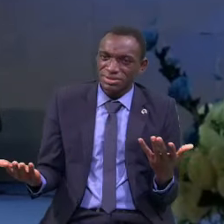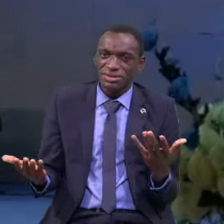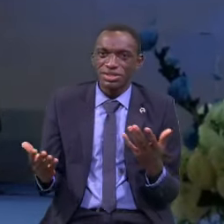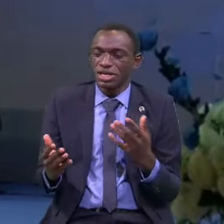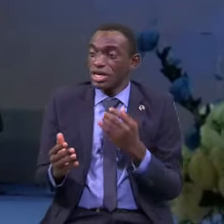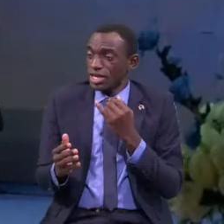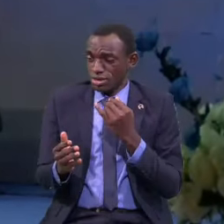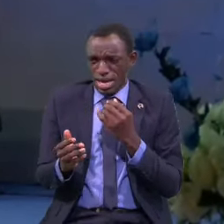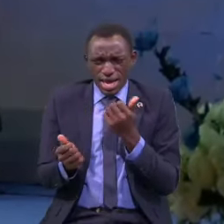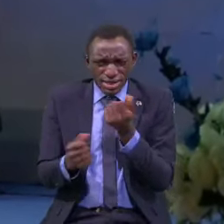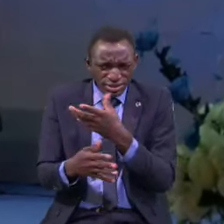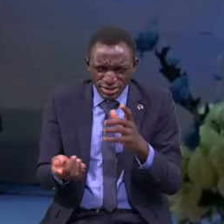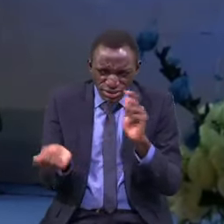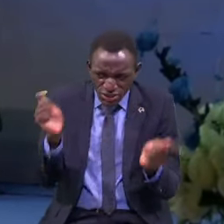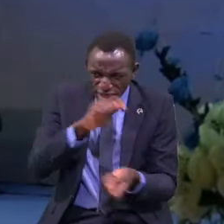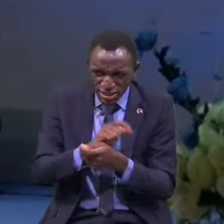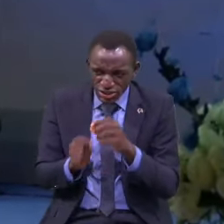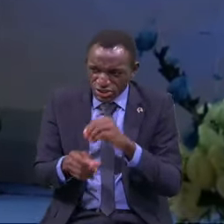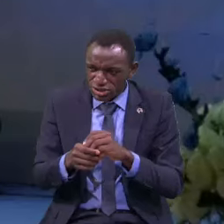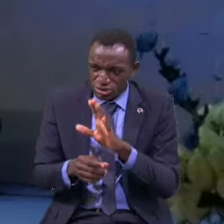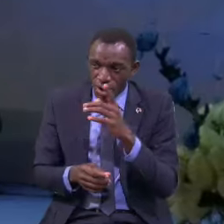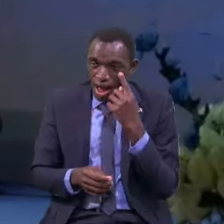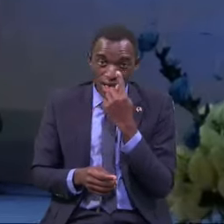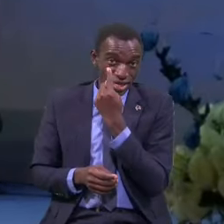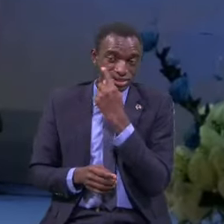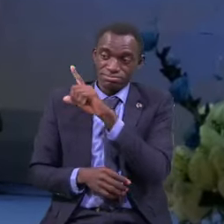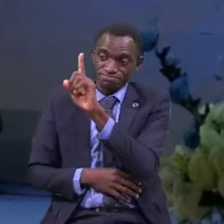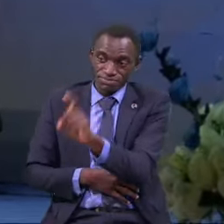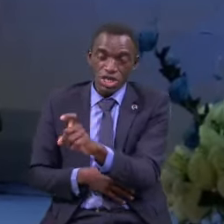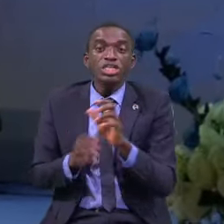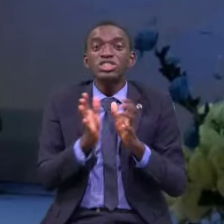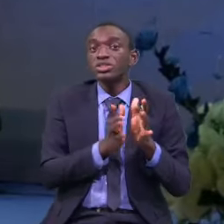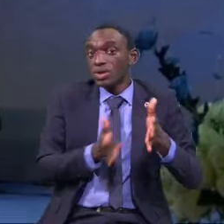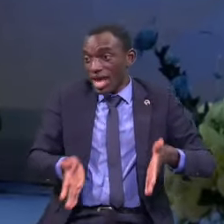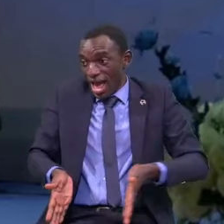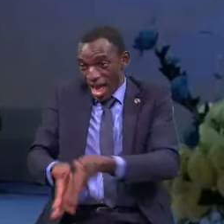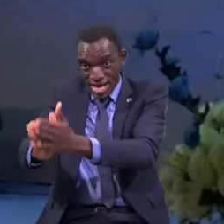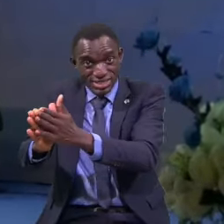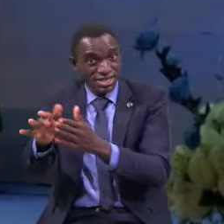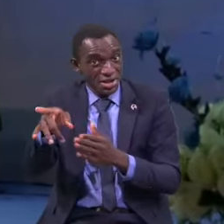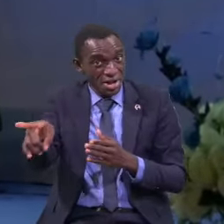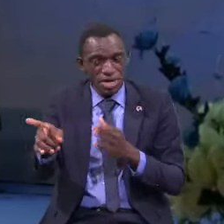any change? He asked him if he saw aught.